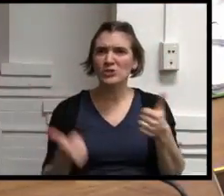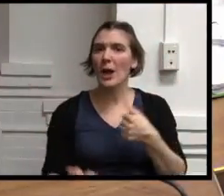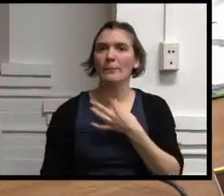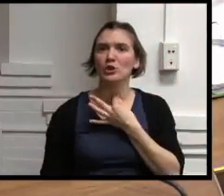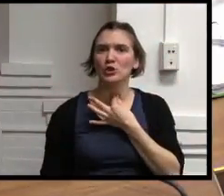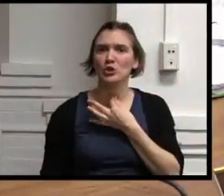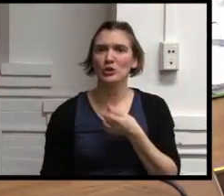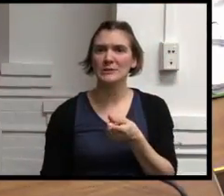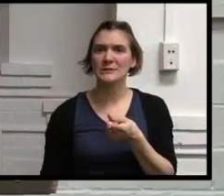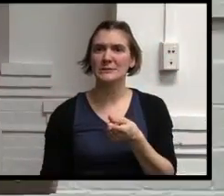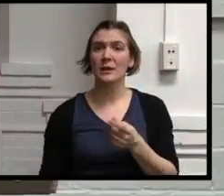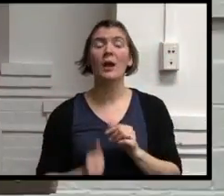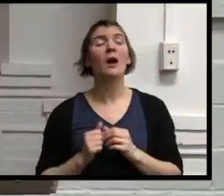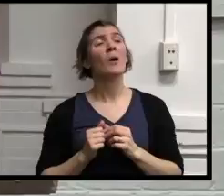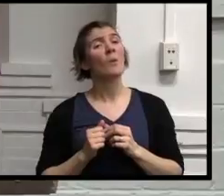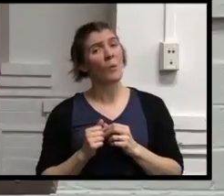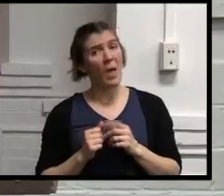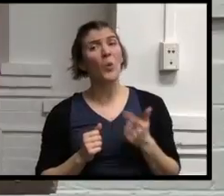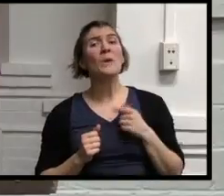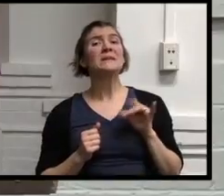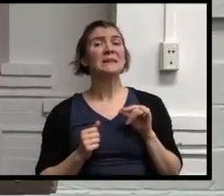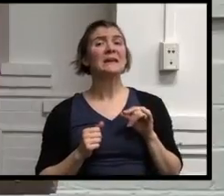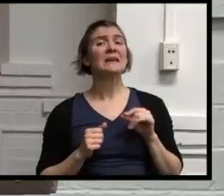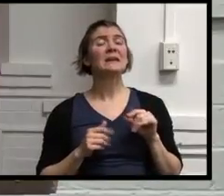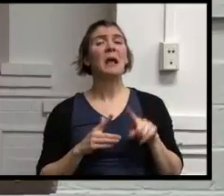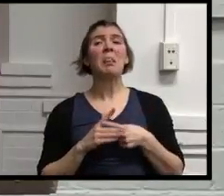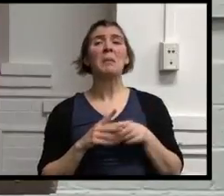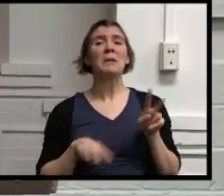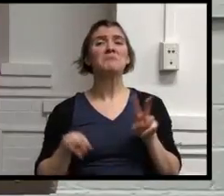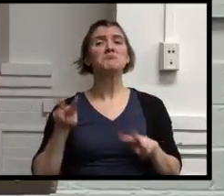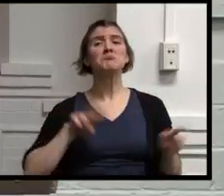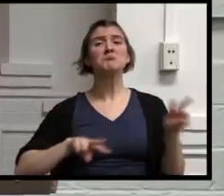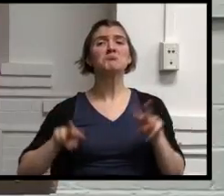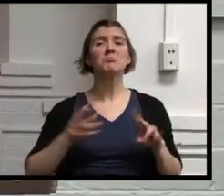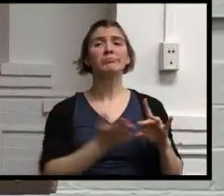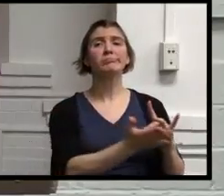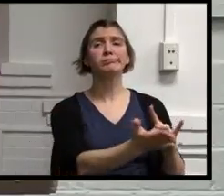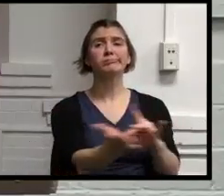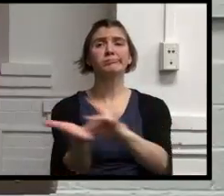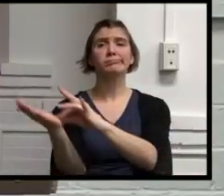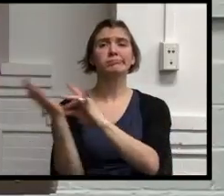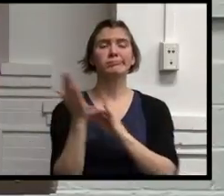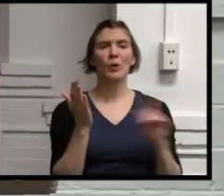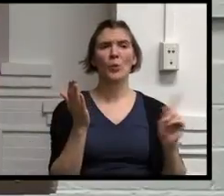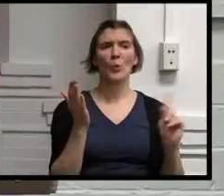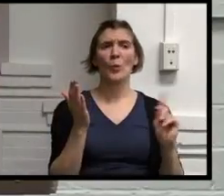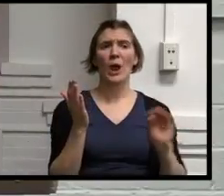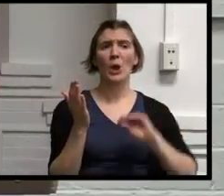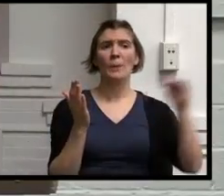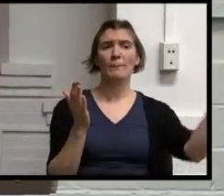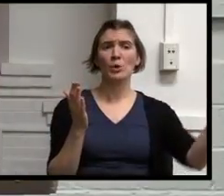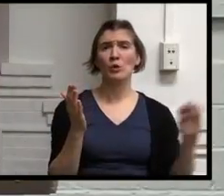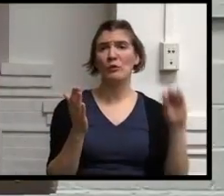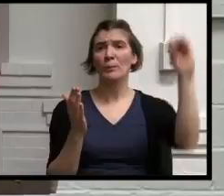parcel? There has been some preliminary investigation previously of the potential for other sites.